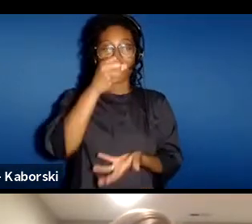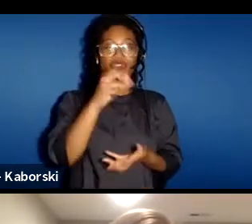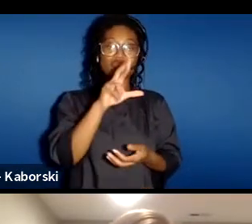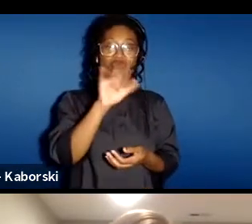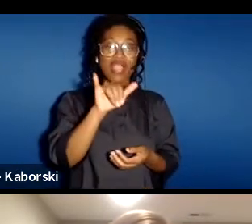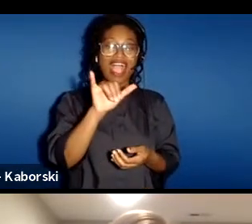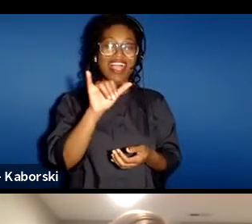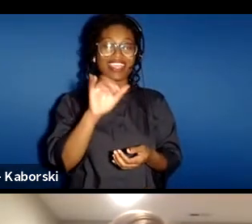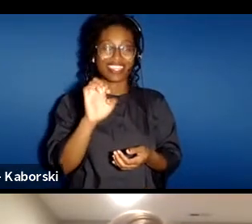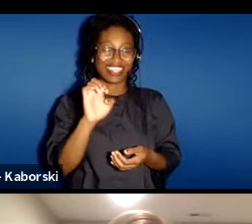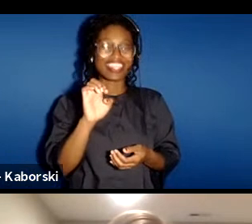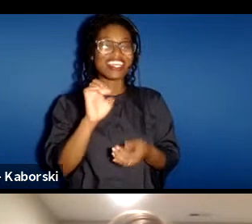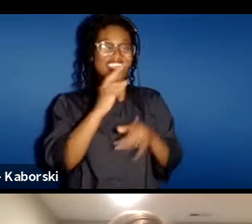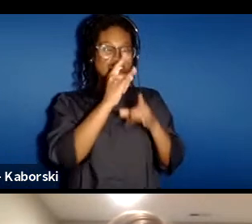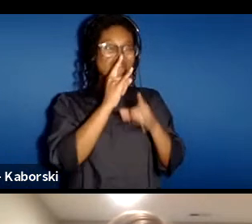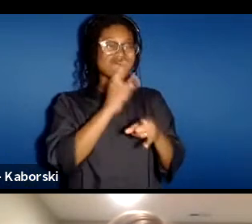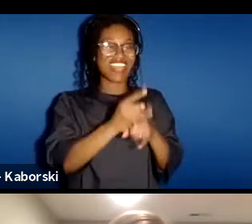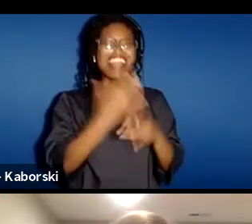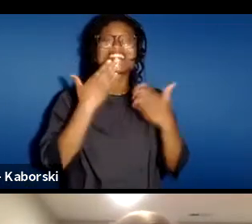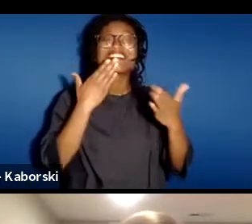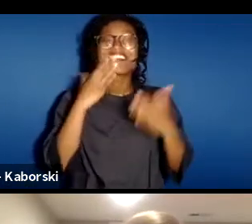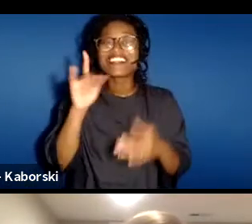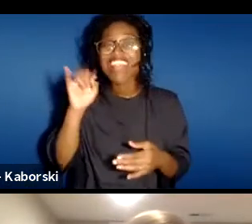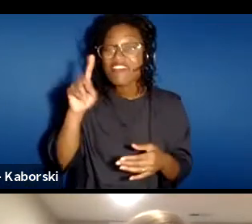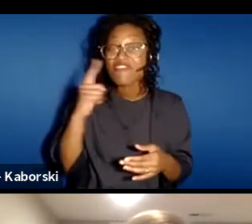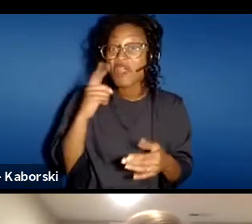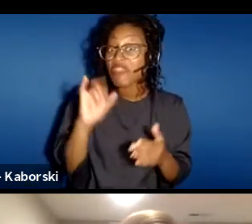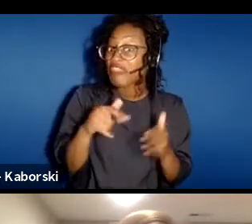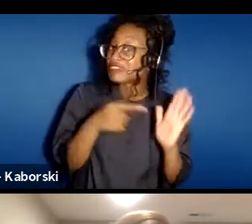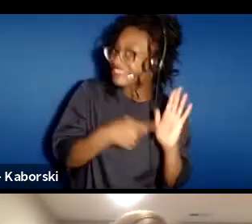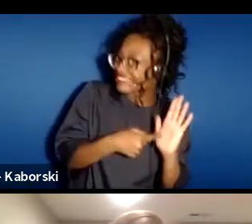And thank you, David, for this lovely bottle.